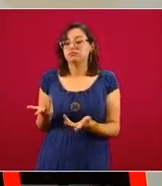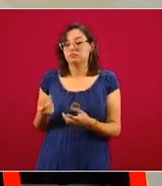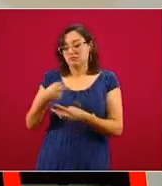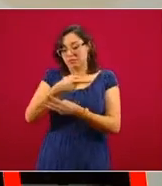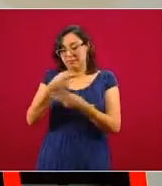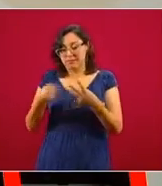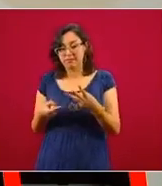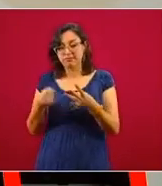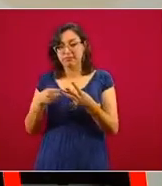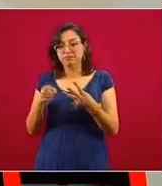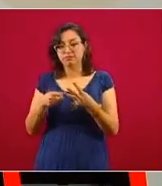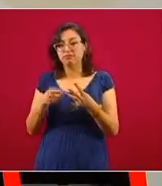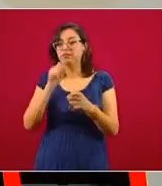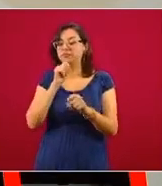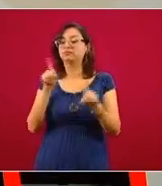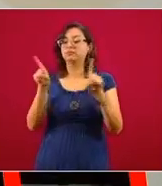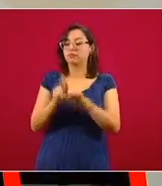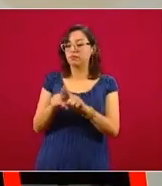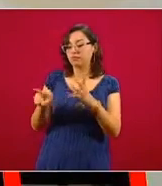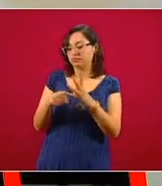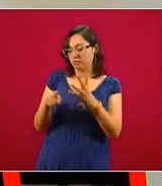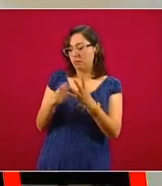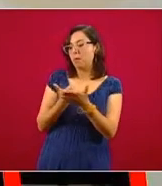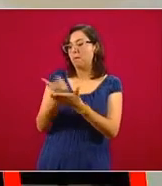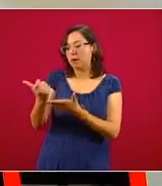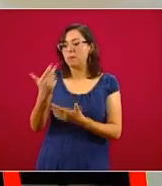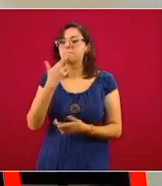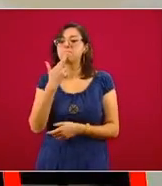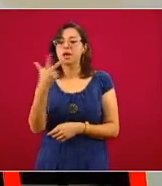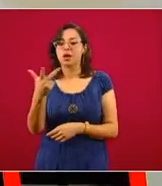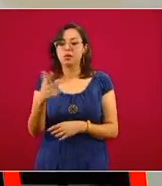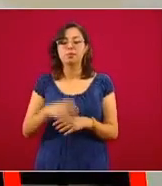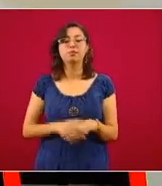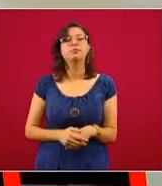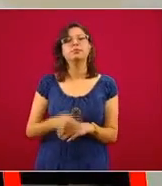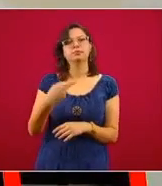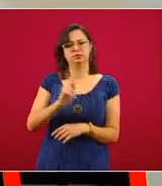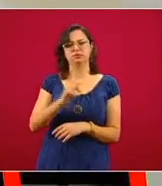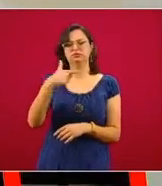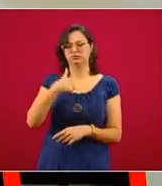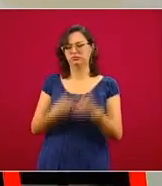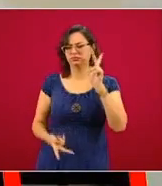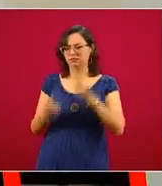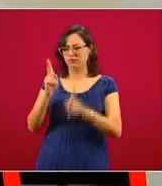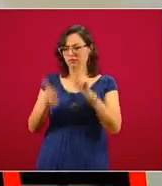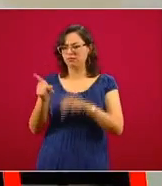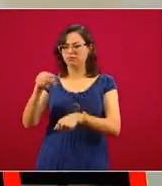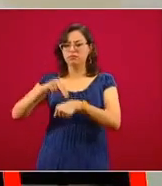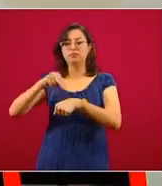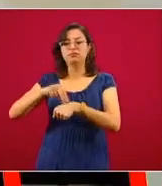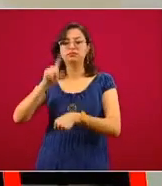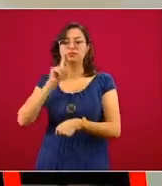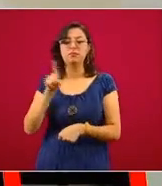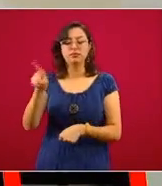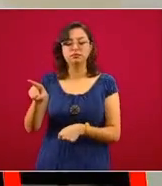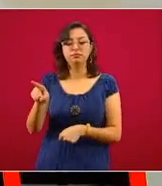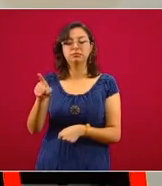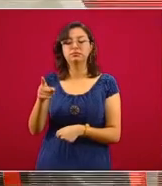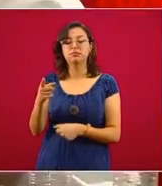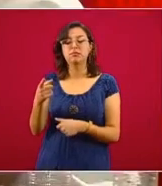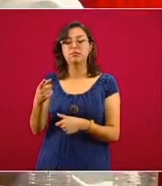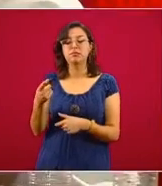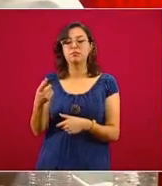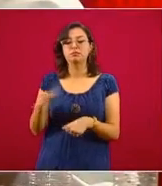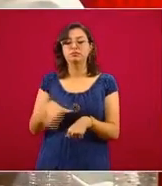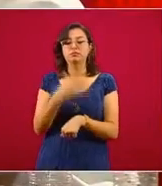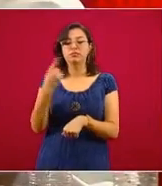receiving. And then the best conditions. But I spoke with the doctor today.